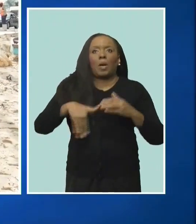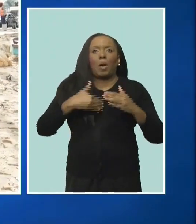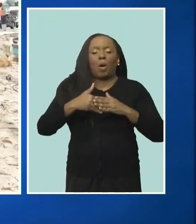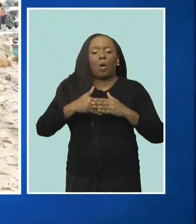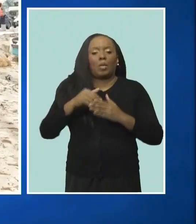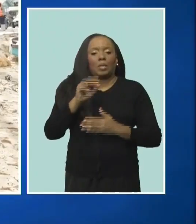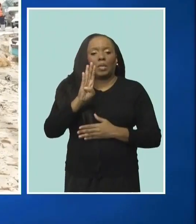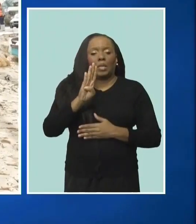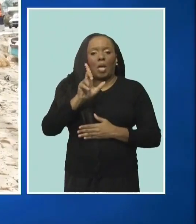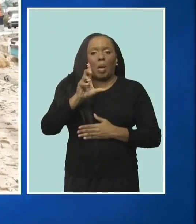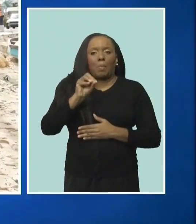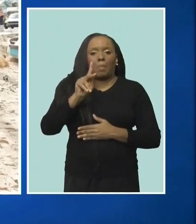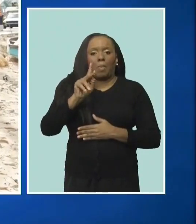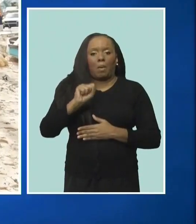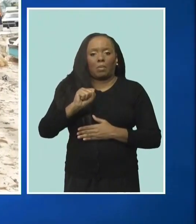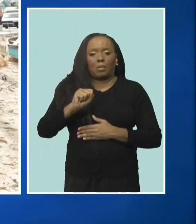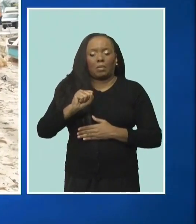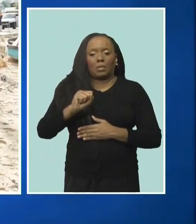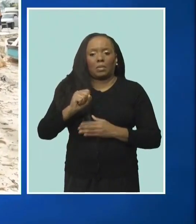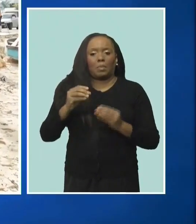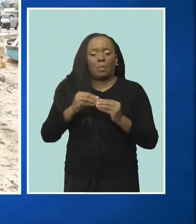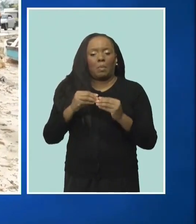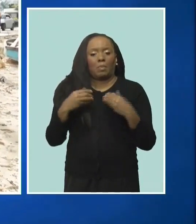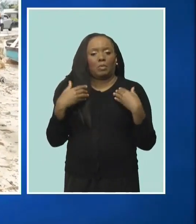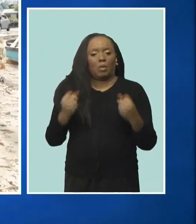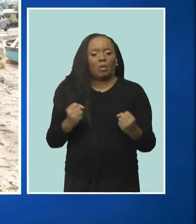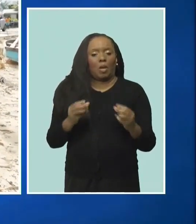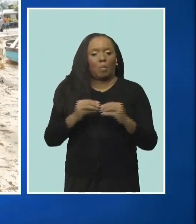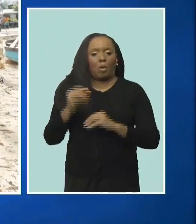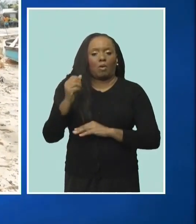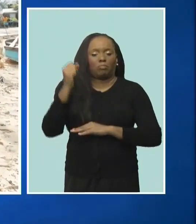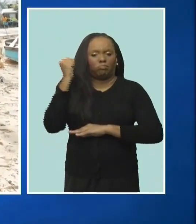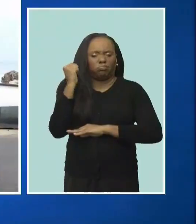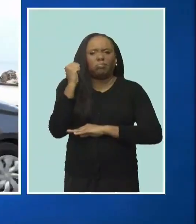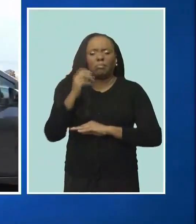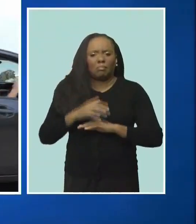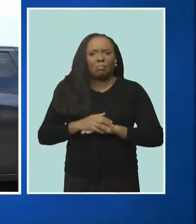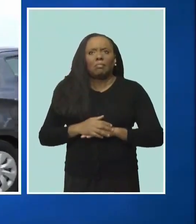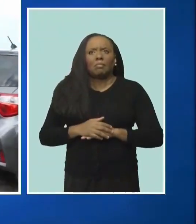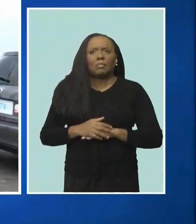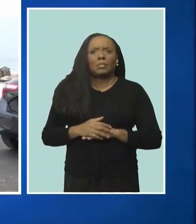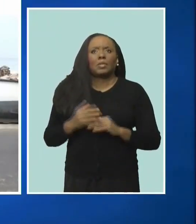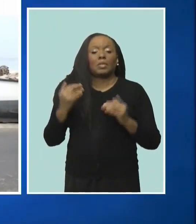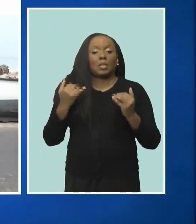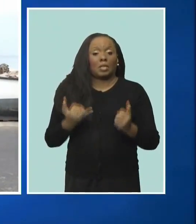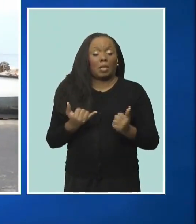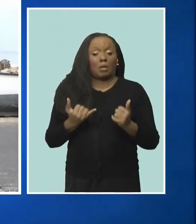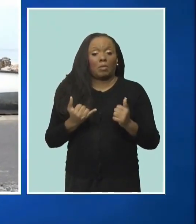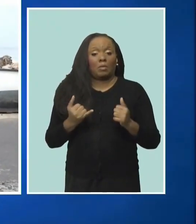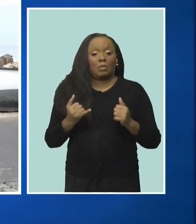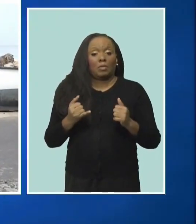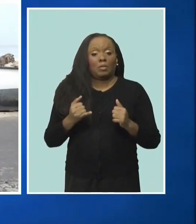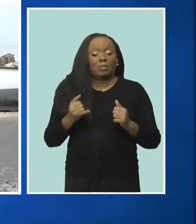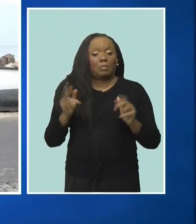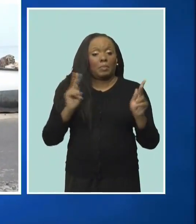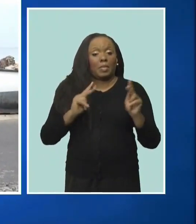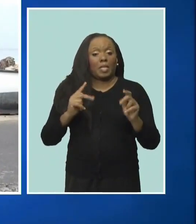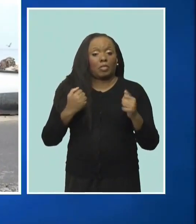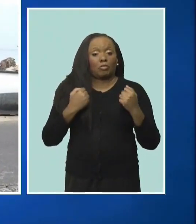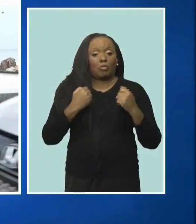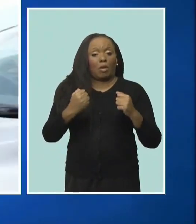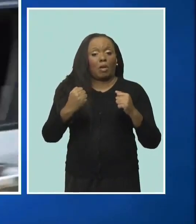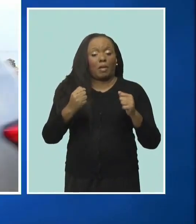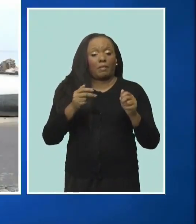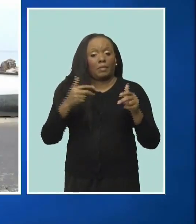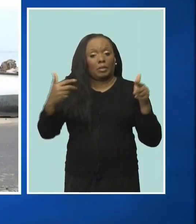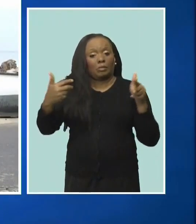could be properly secured. And as you can see now, the road now is able to allow two-way traffic once again. Normally, you